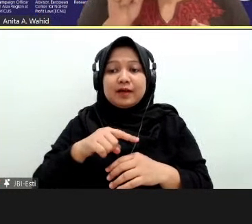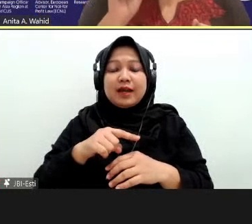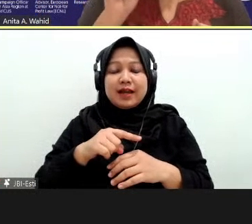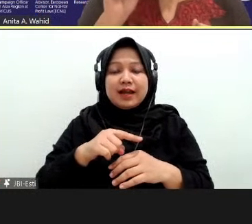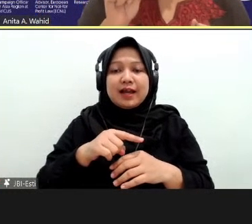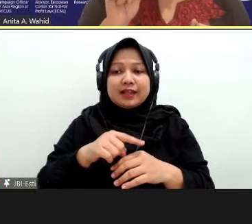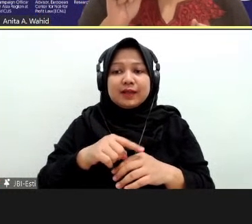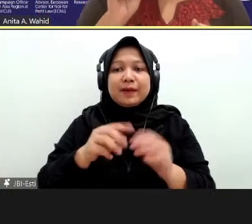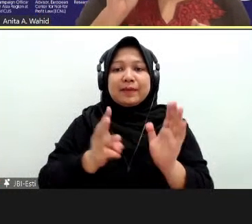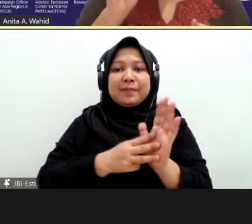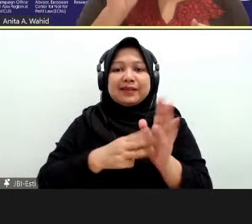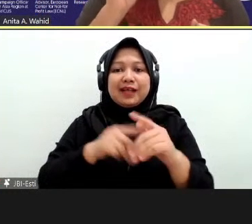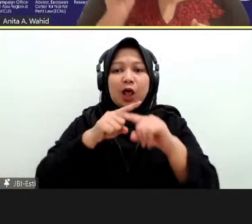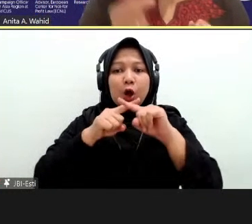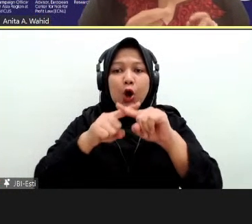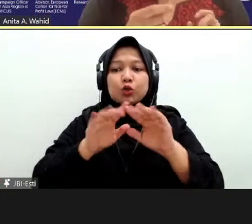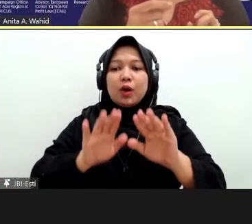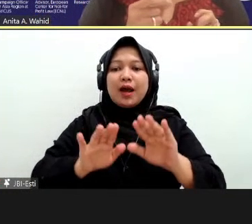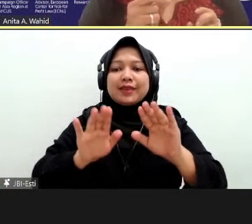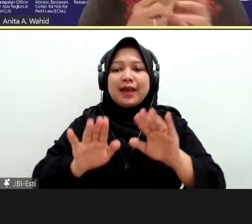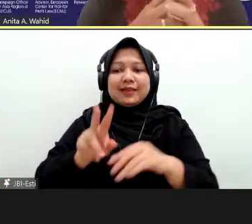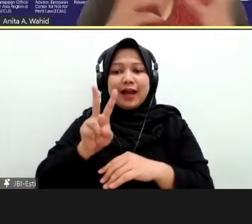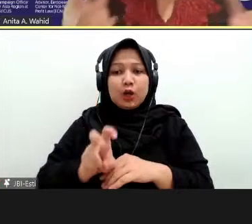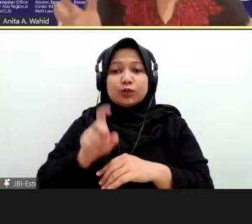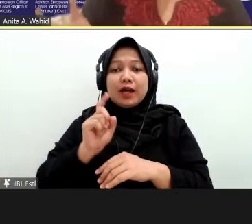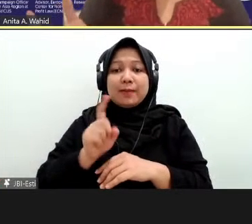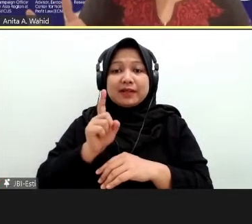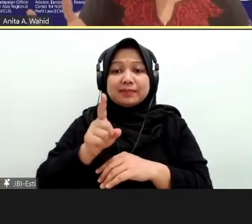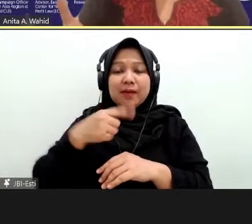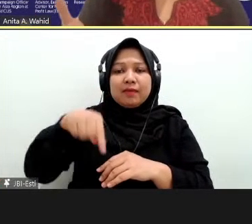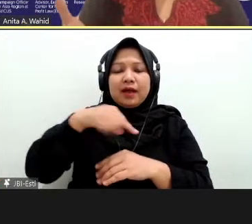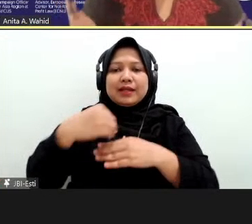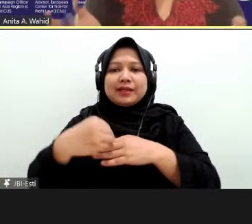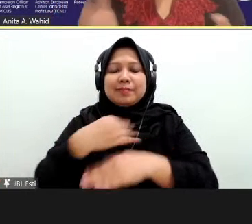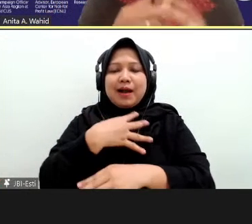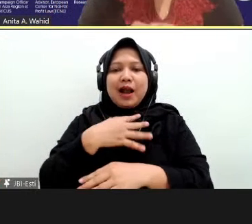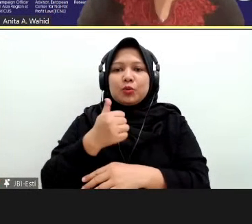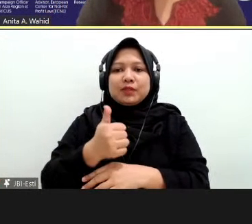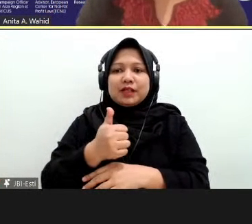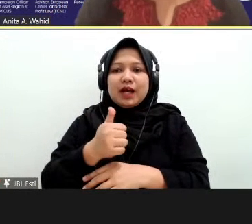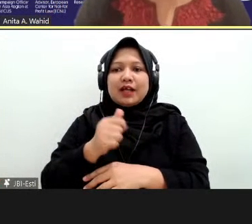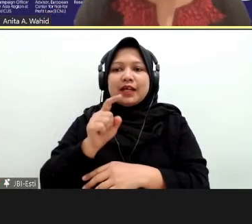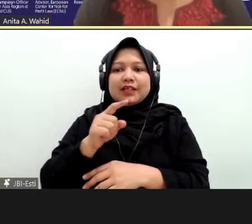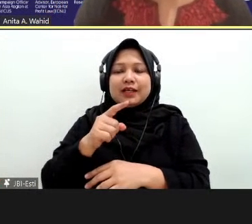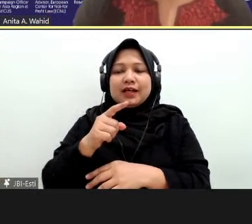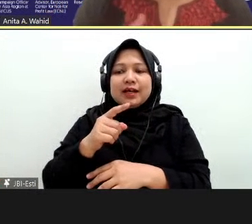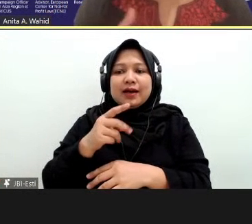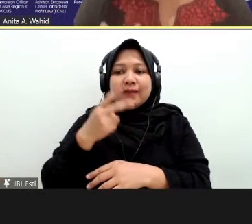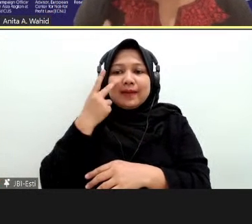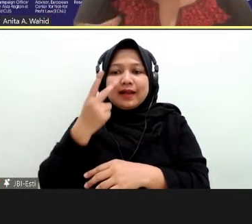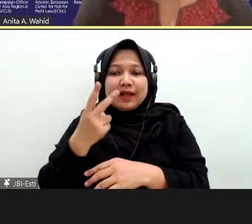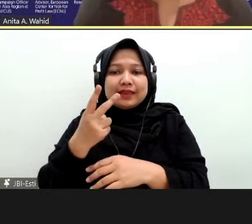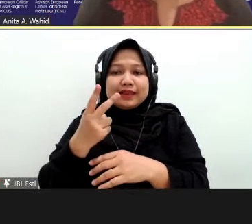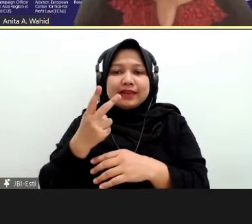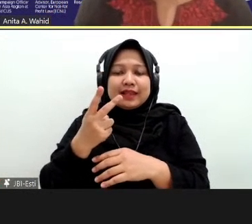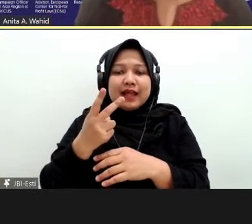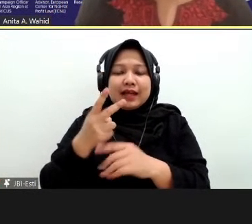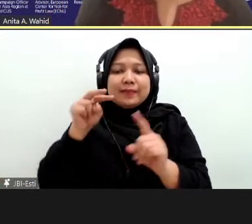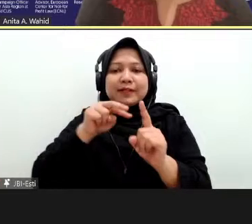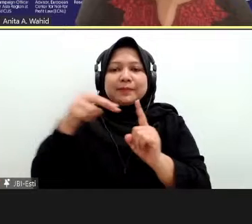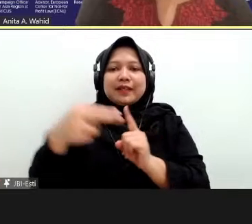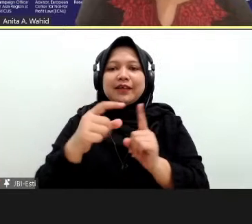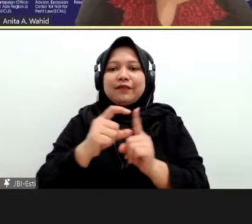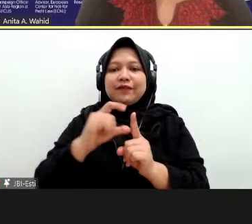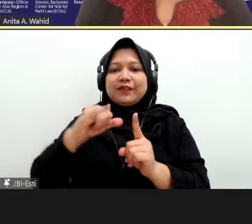We have to be very careful on the Hux's cases because we easily can be manipulated because we only saw